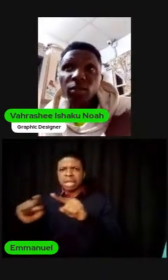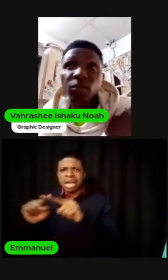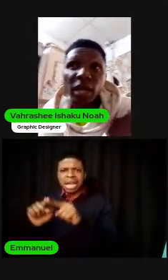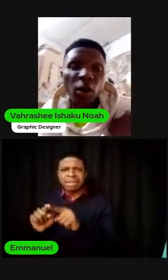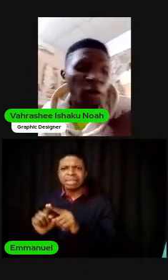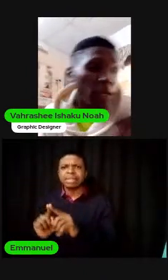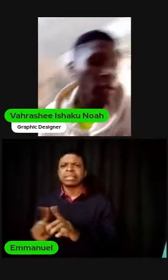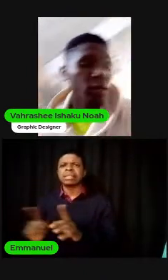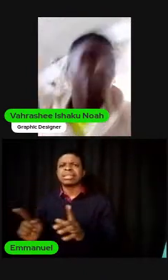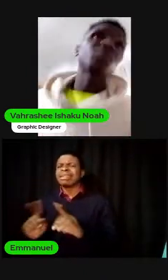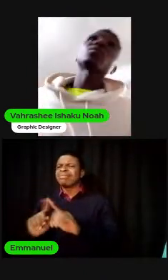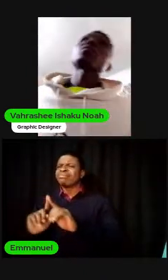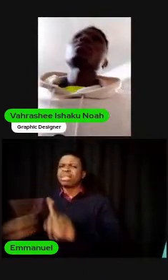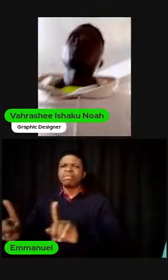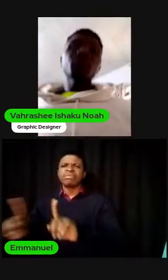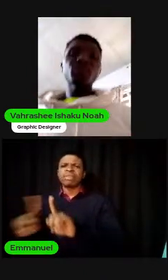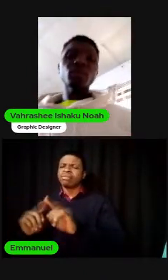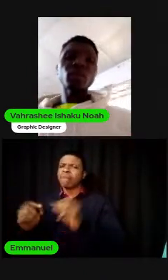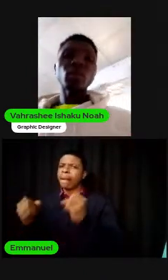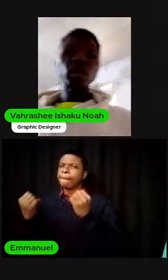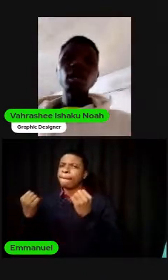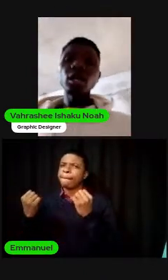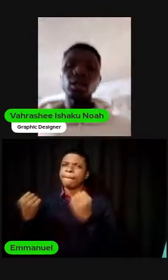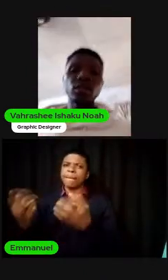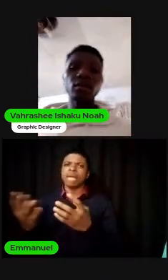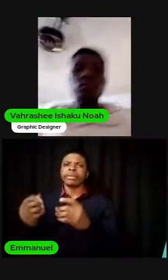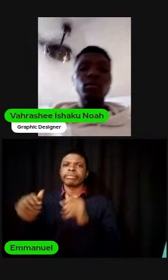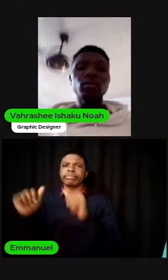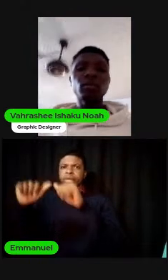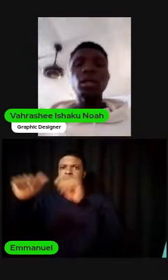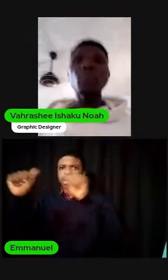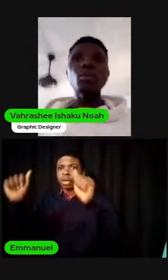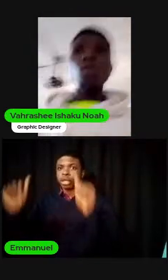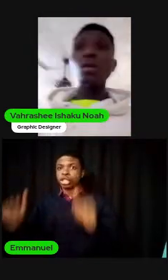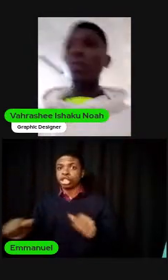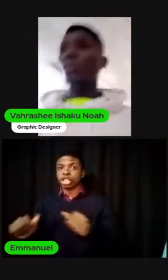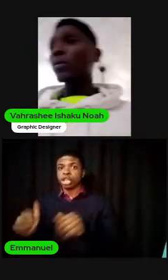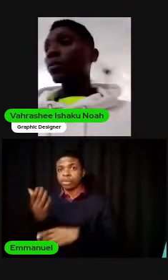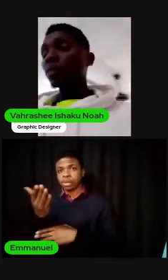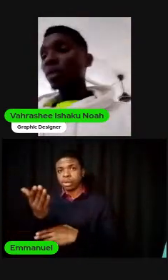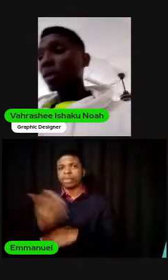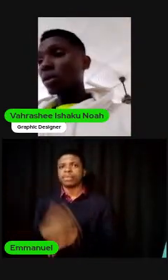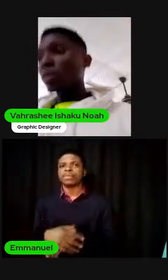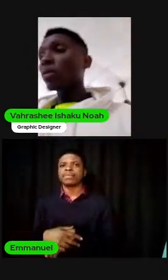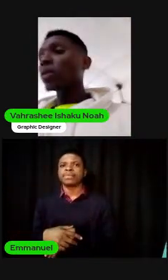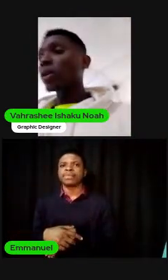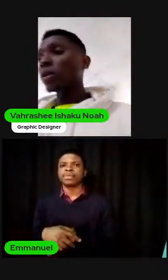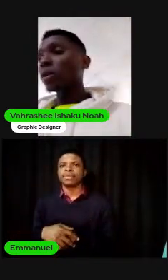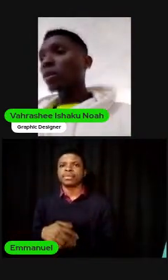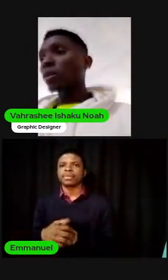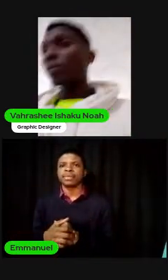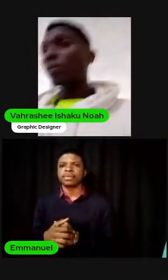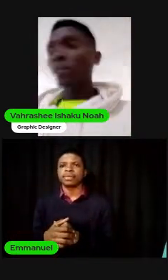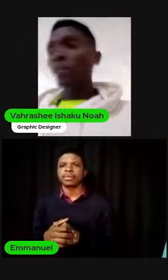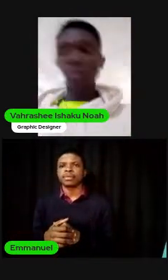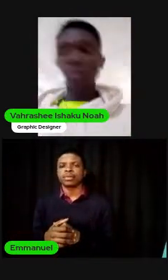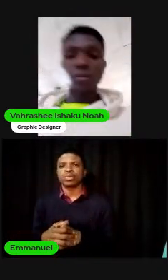rest. They are all here. Okay, um, okay.